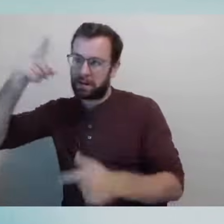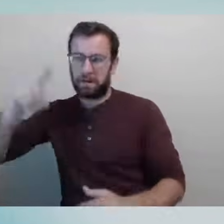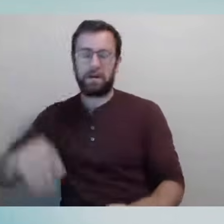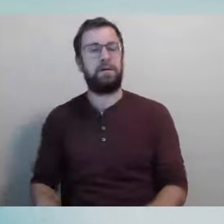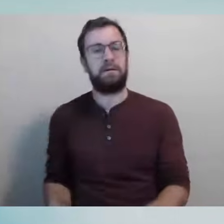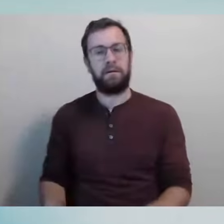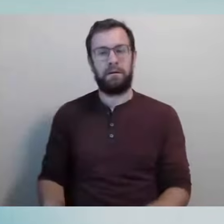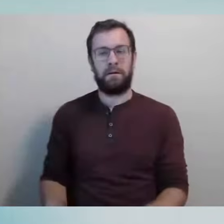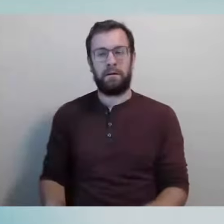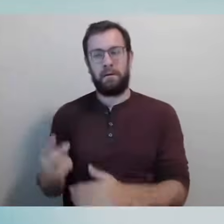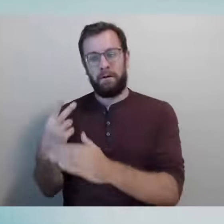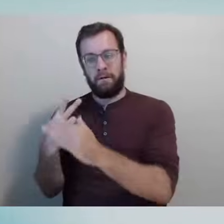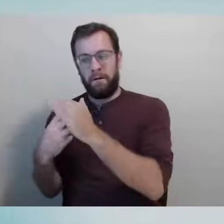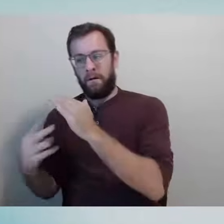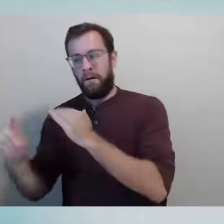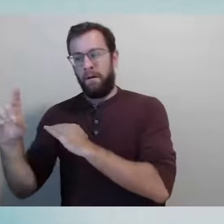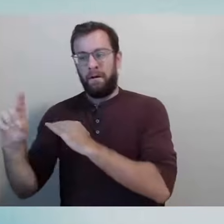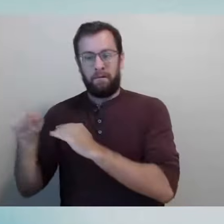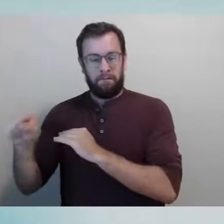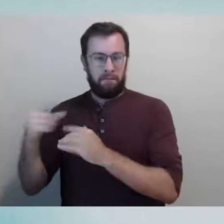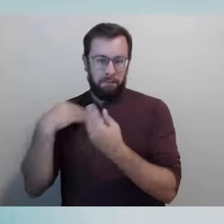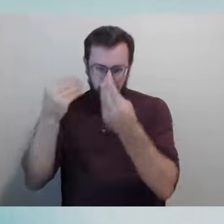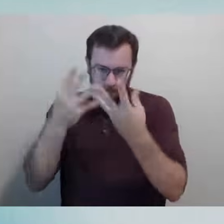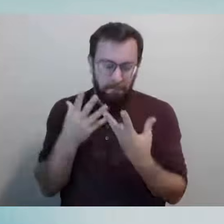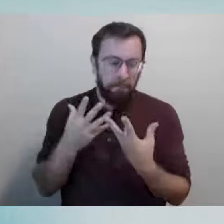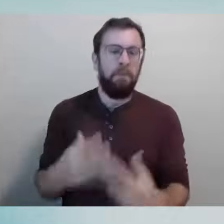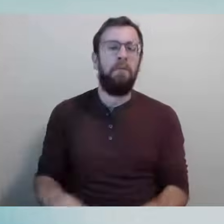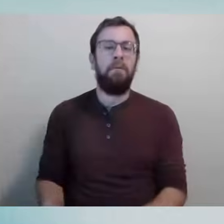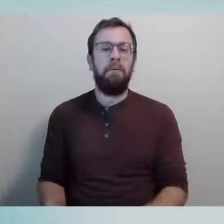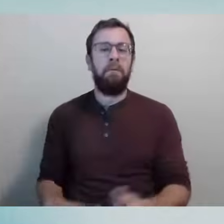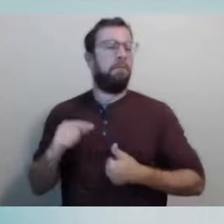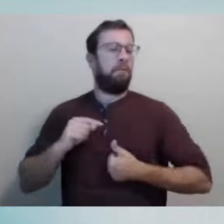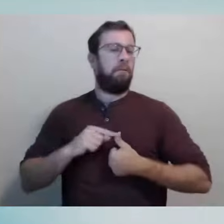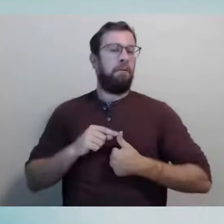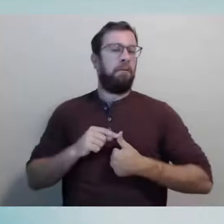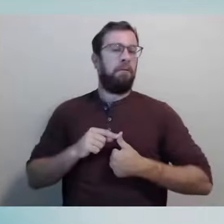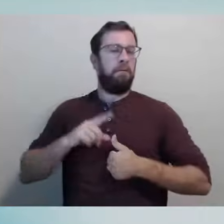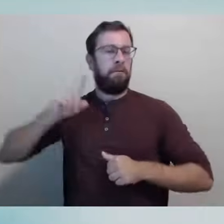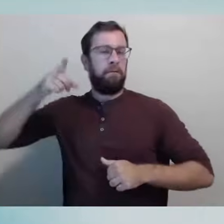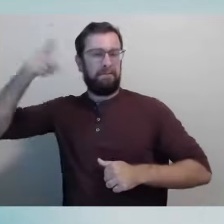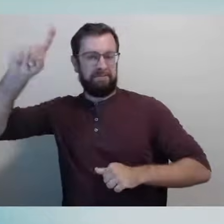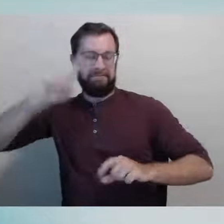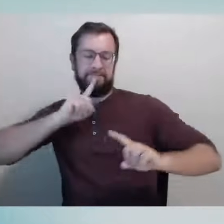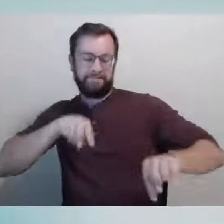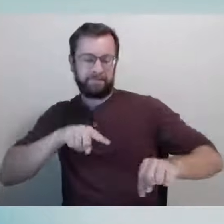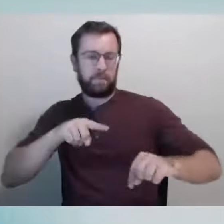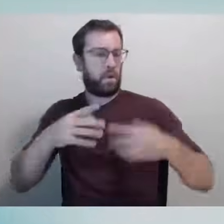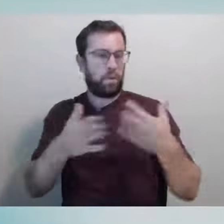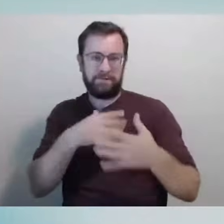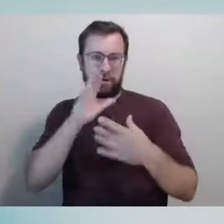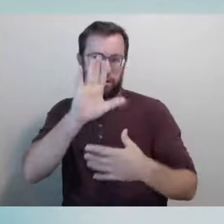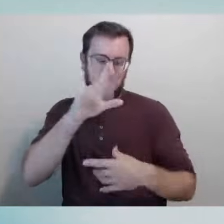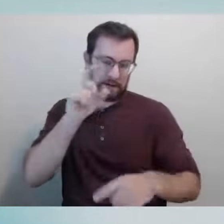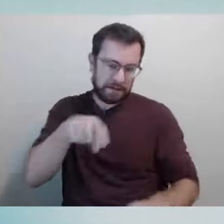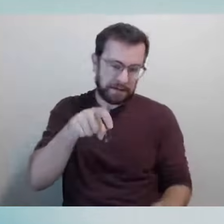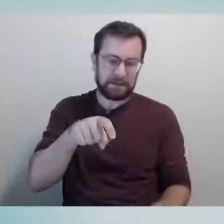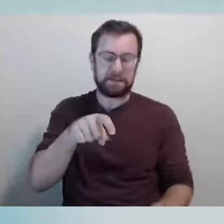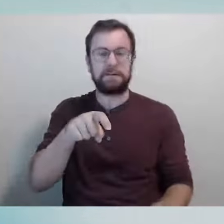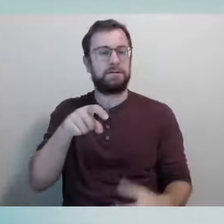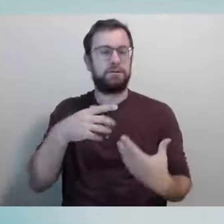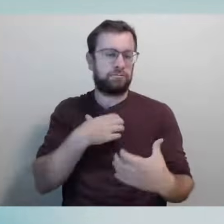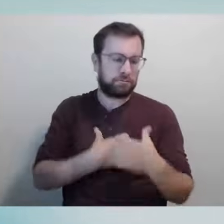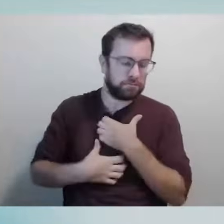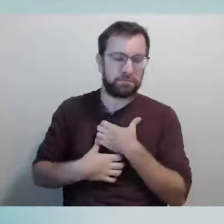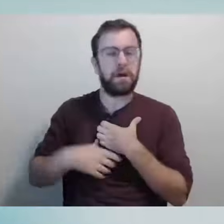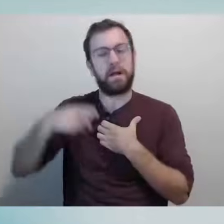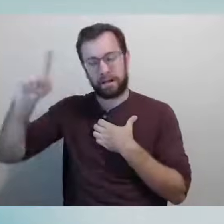Prophet alayhi salatu wasalam tells us, number one, Allah will respond to whatever your need or desire is. Whatever you ask for from Allah, Allah